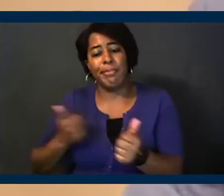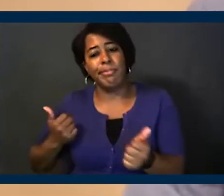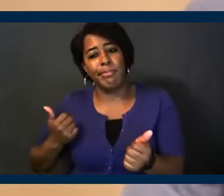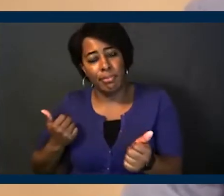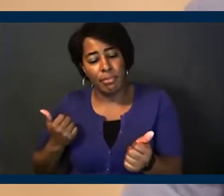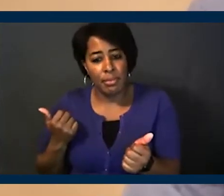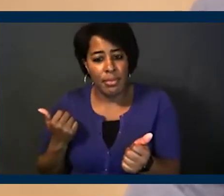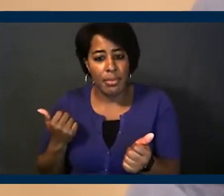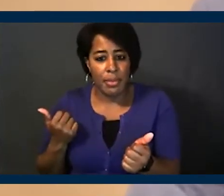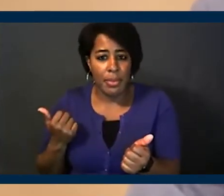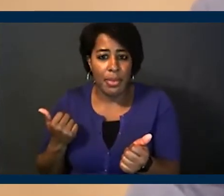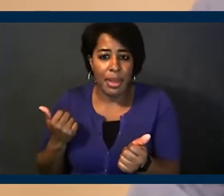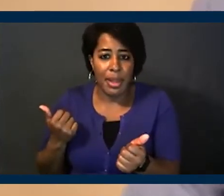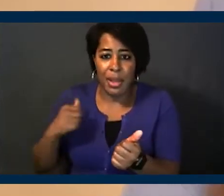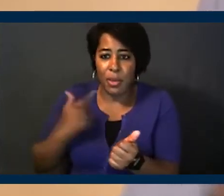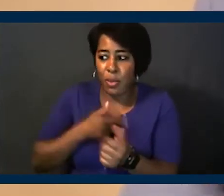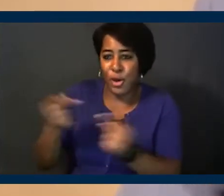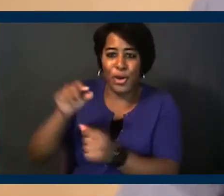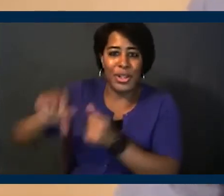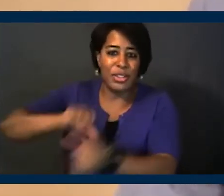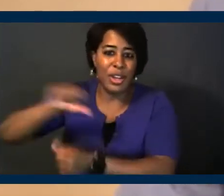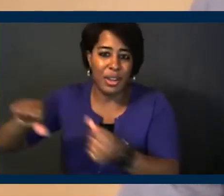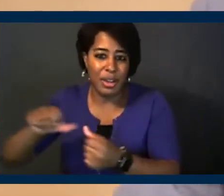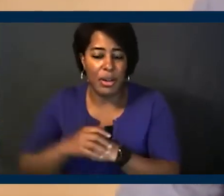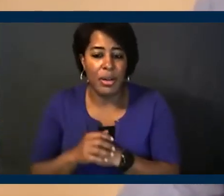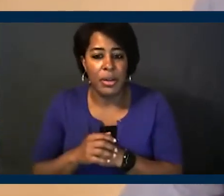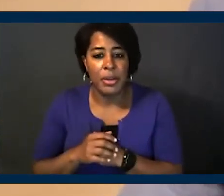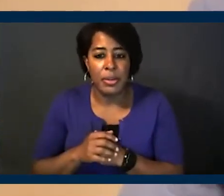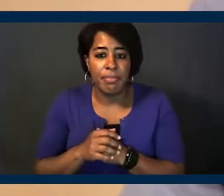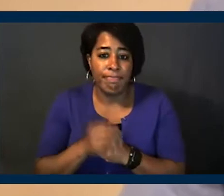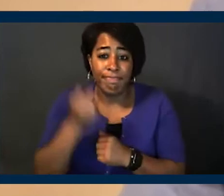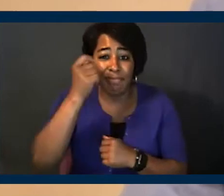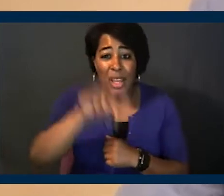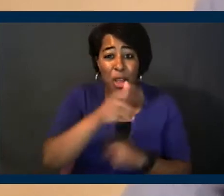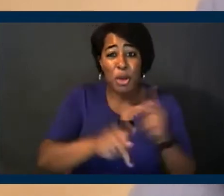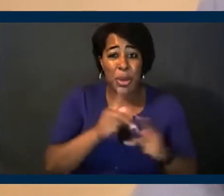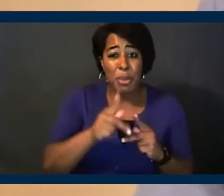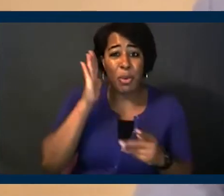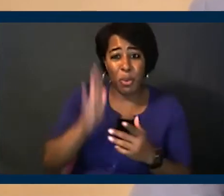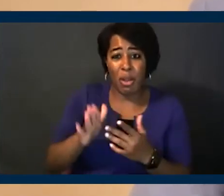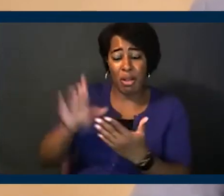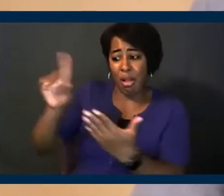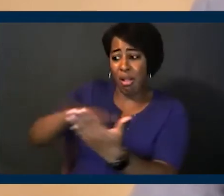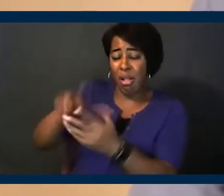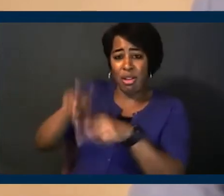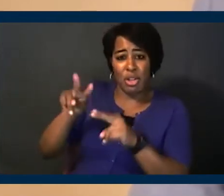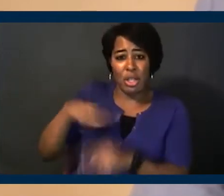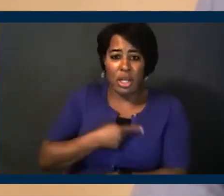and try and end up canceling each other out, because other people are going to do that for us anyway. So why would we do that to each